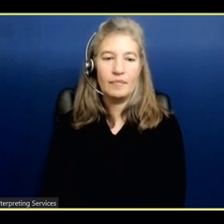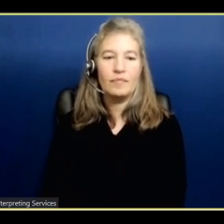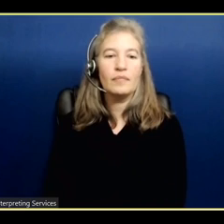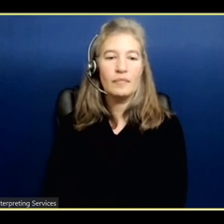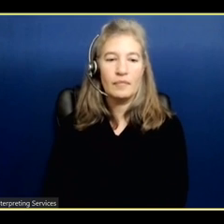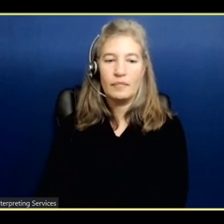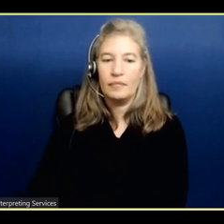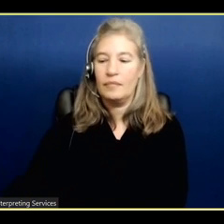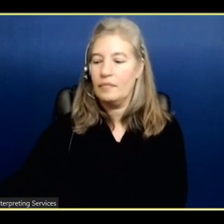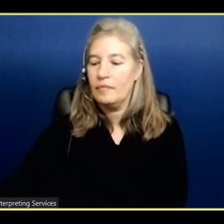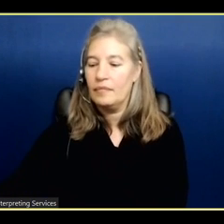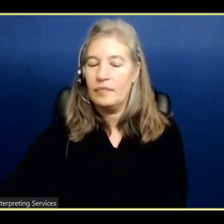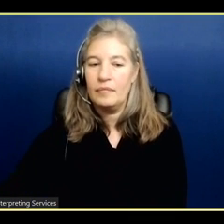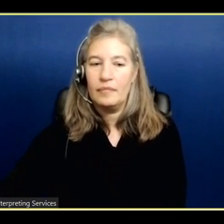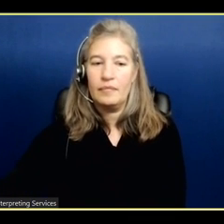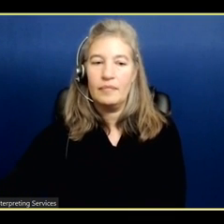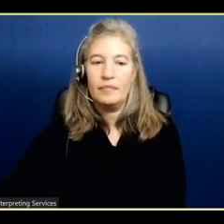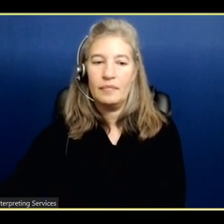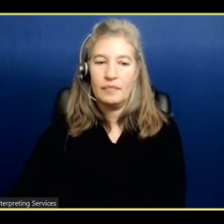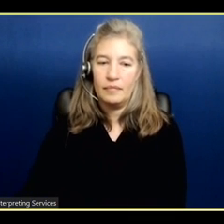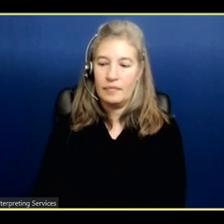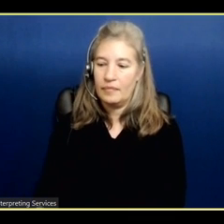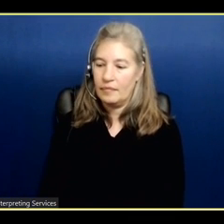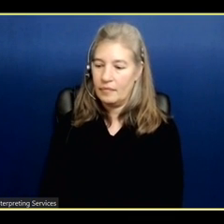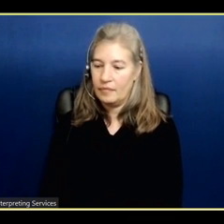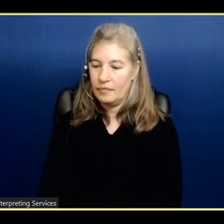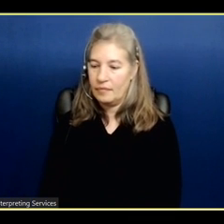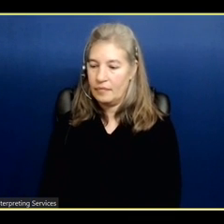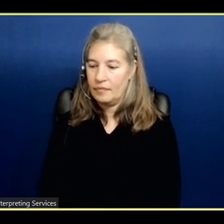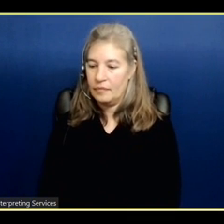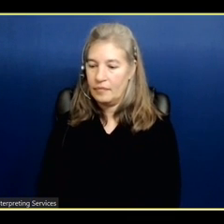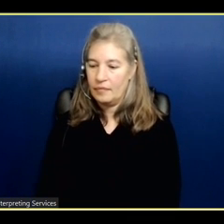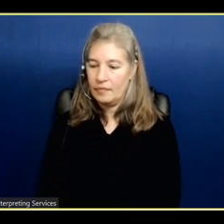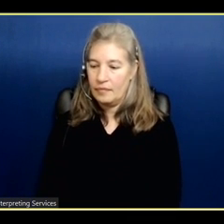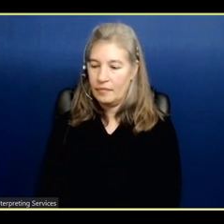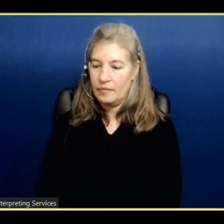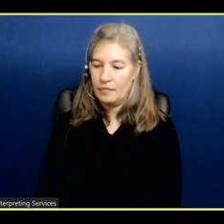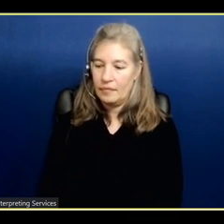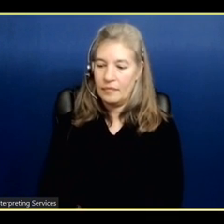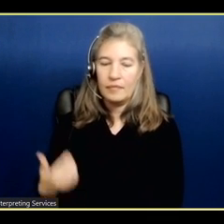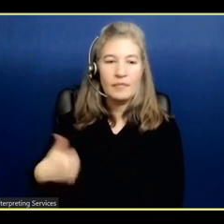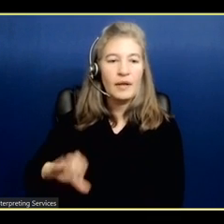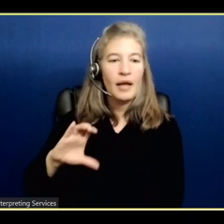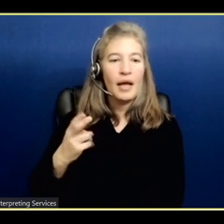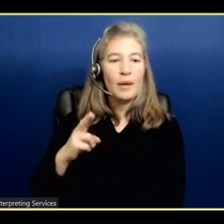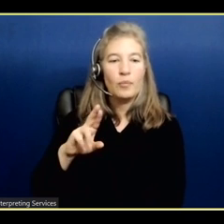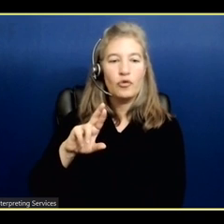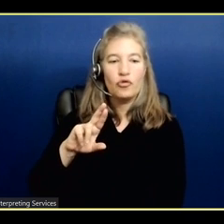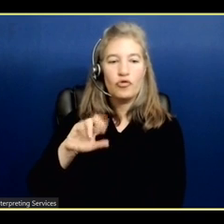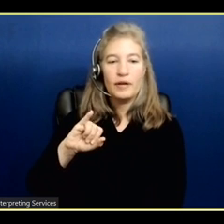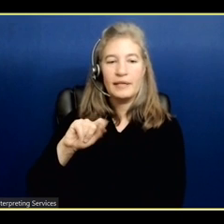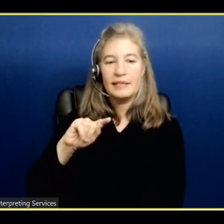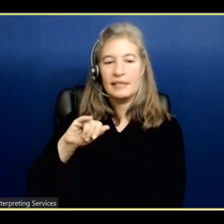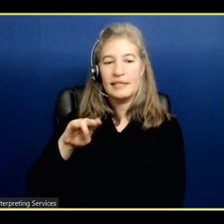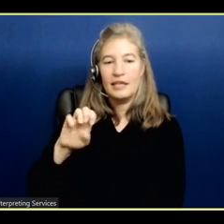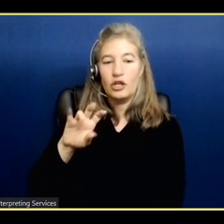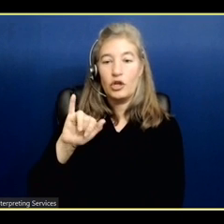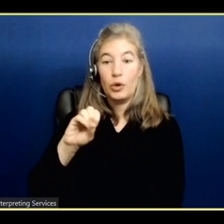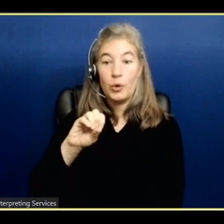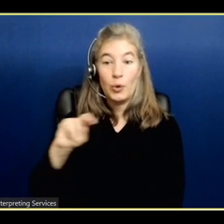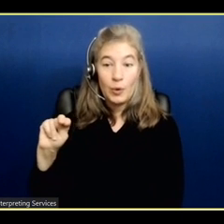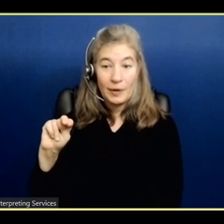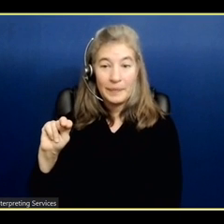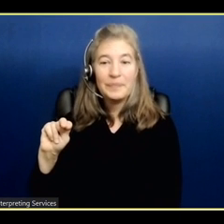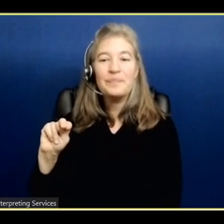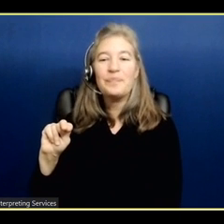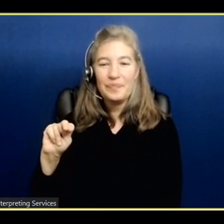the origin of COVID-19 has been traced to China, let's be clear, the virus is not race-based. But like every other time before